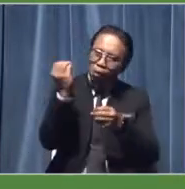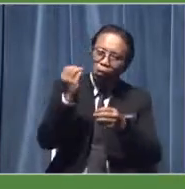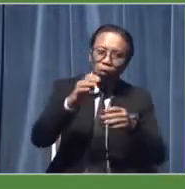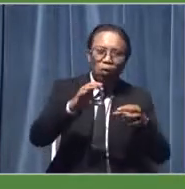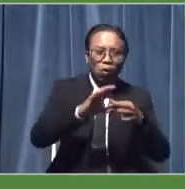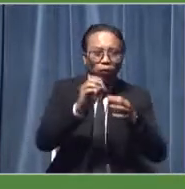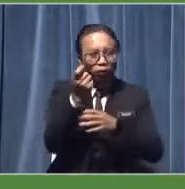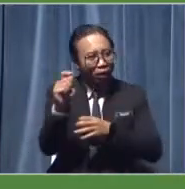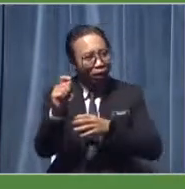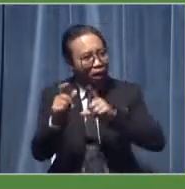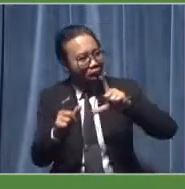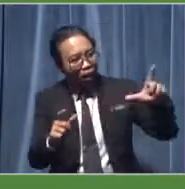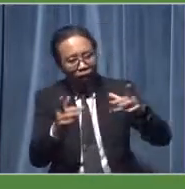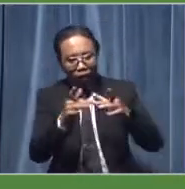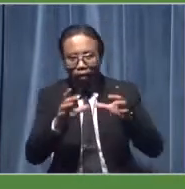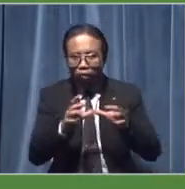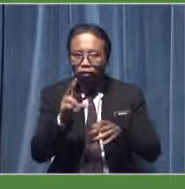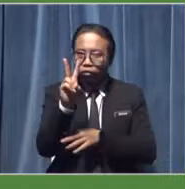plate of C2,